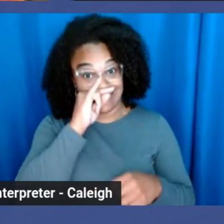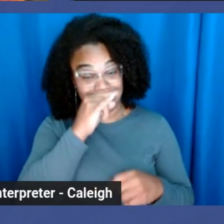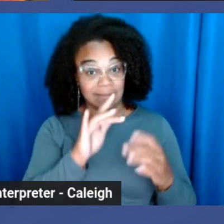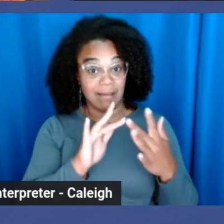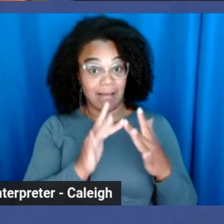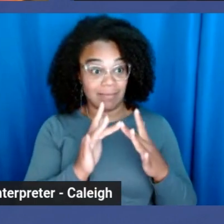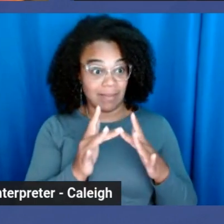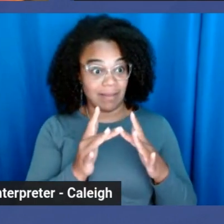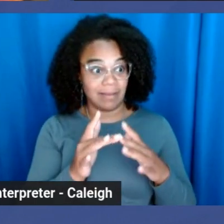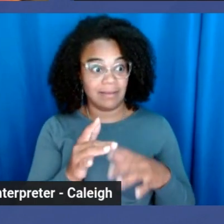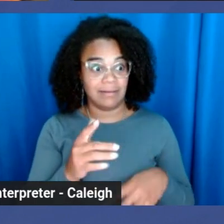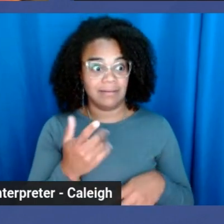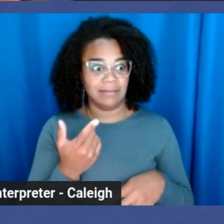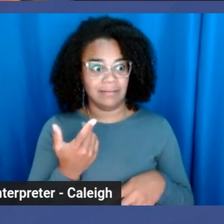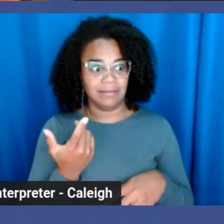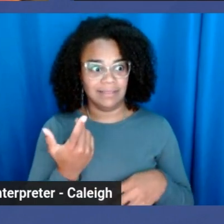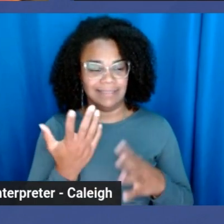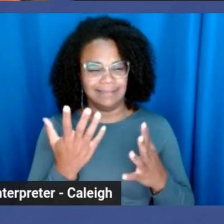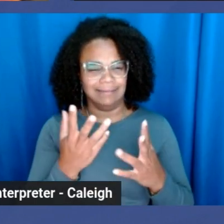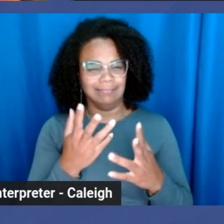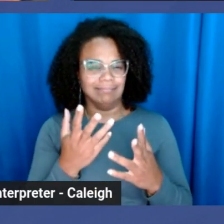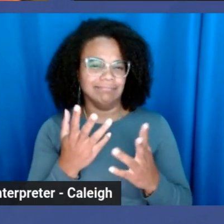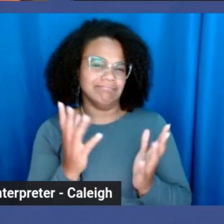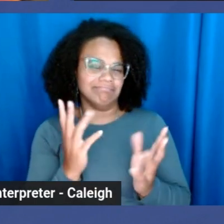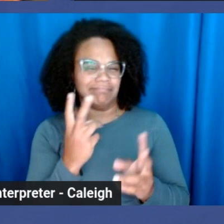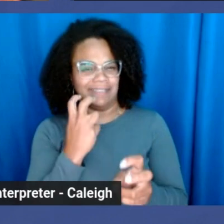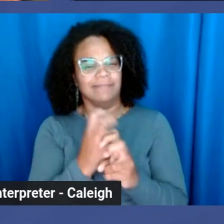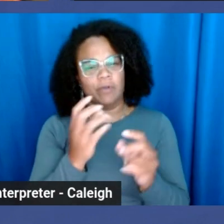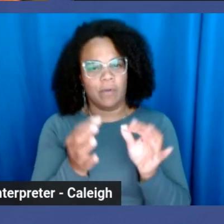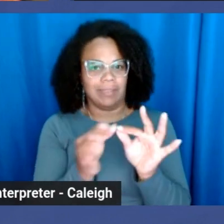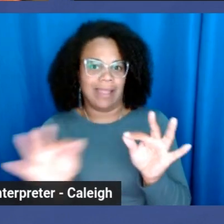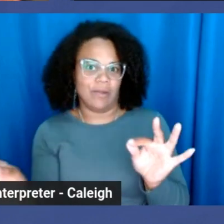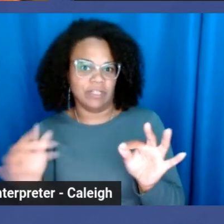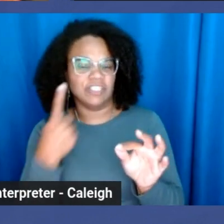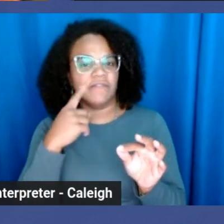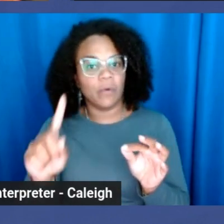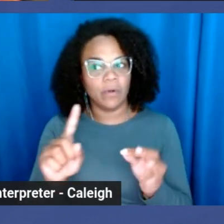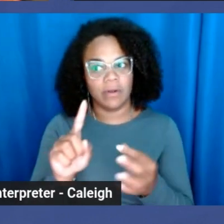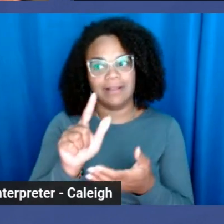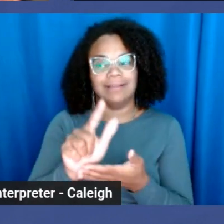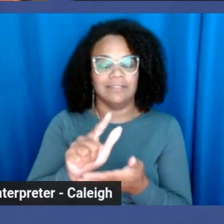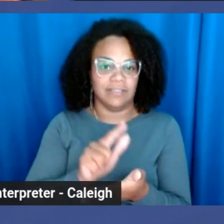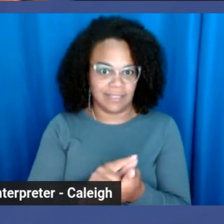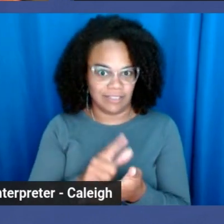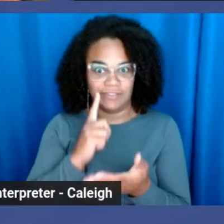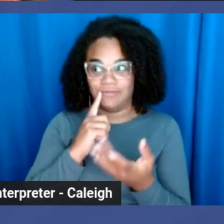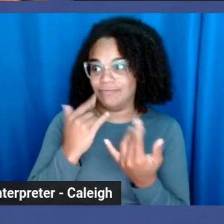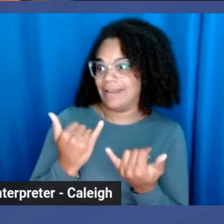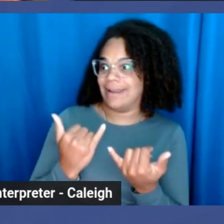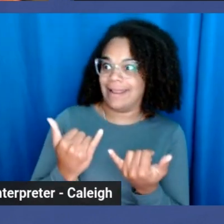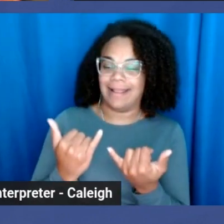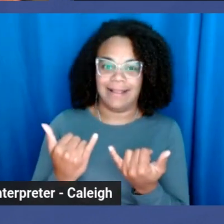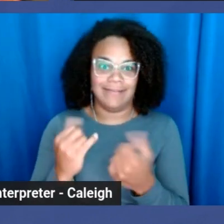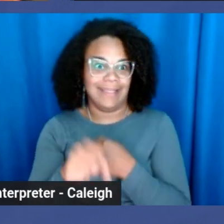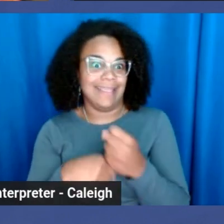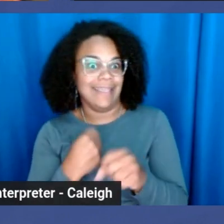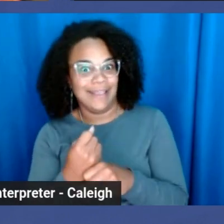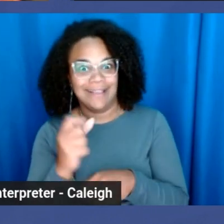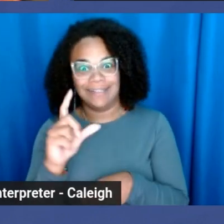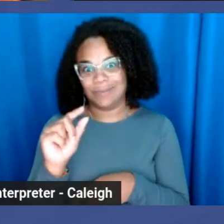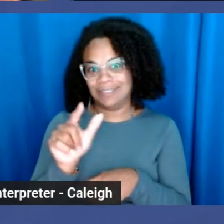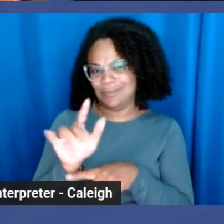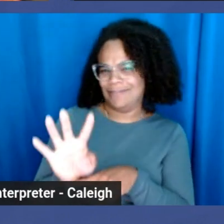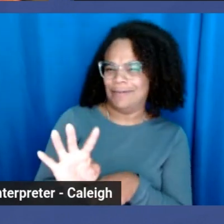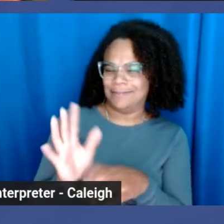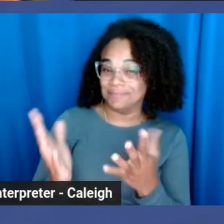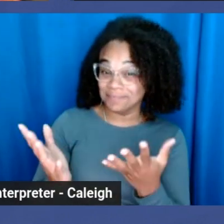is troubling language when we're talking about legislation, at least right now in the year 2024. And Allison, I wonder if you could speak a